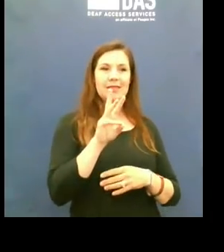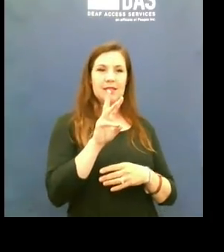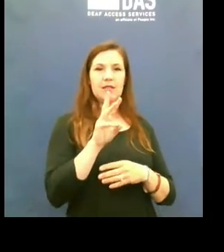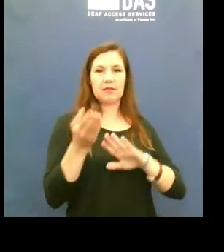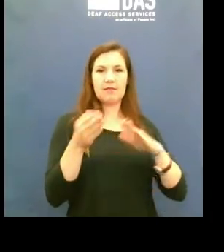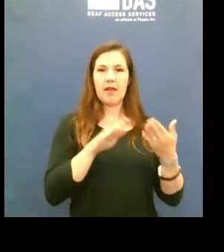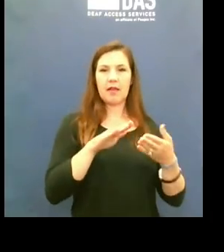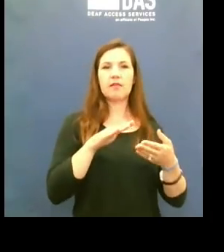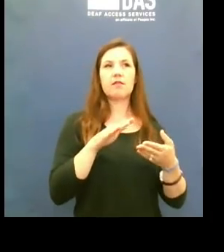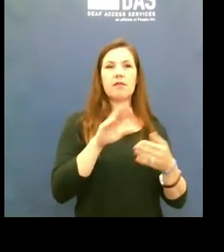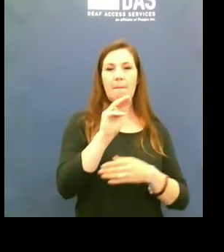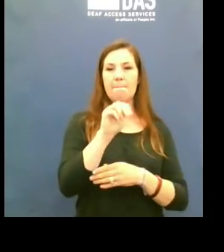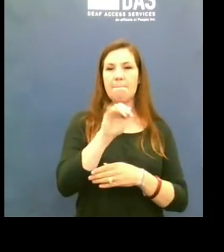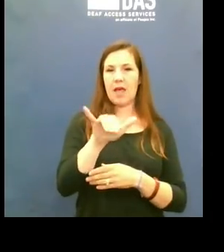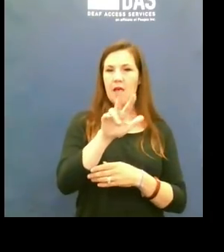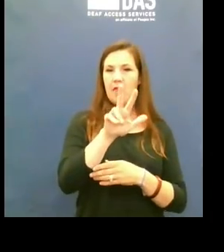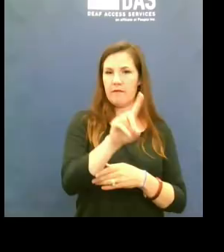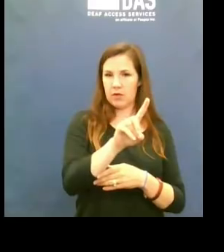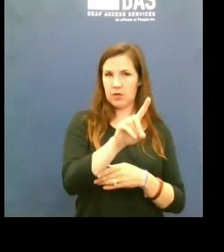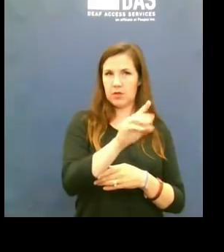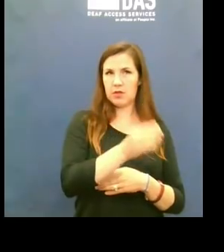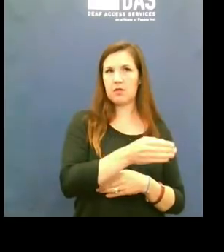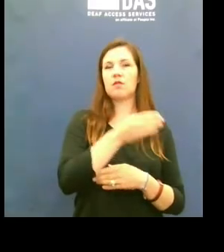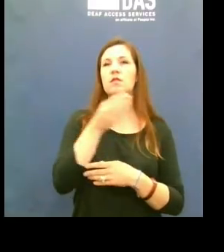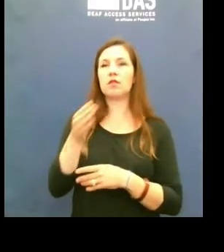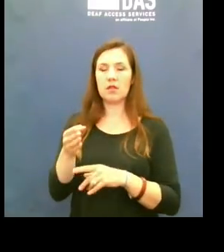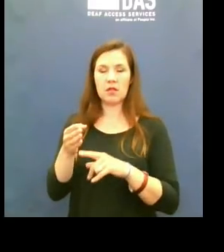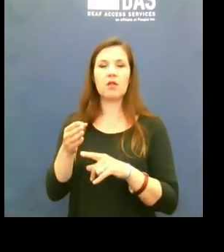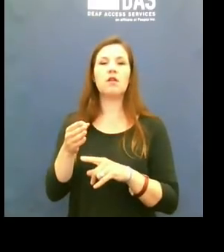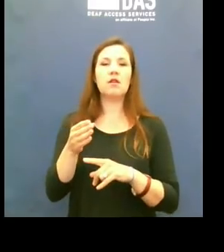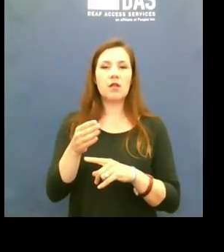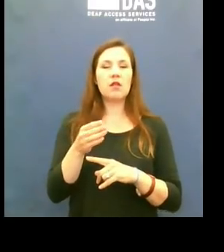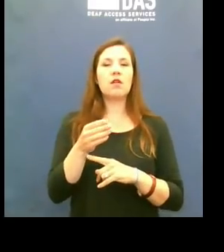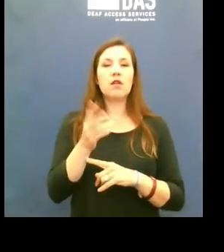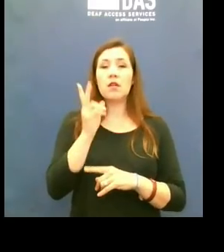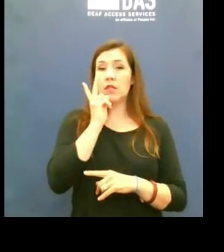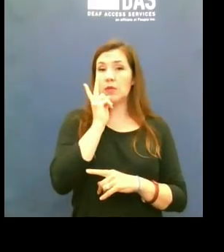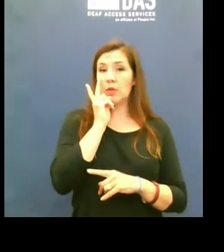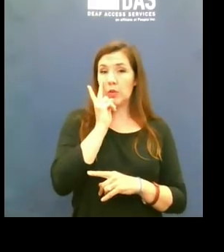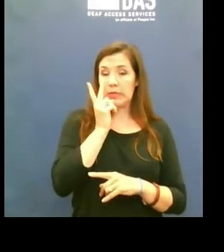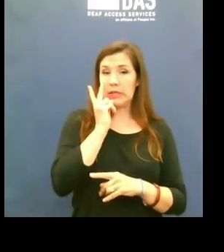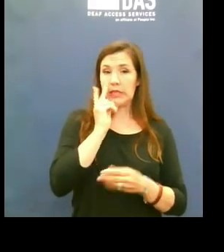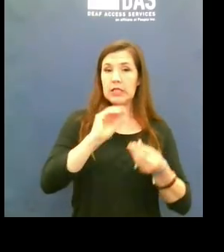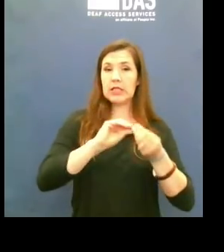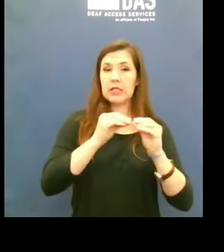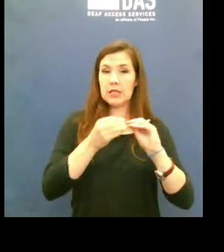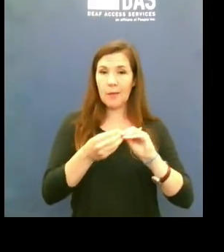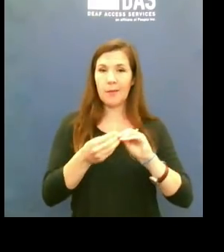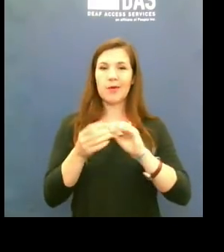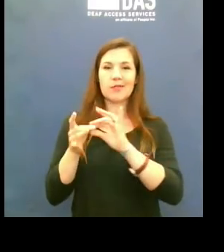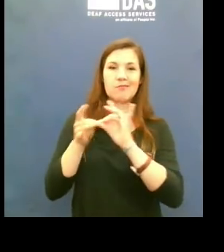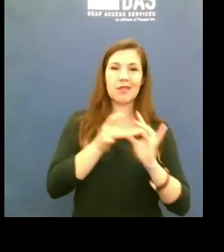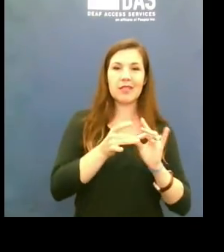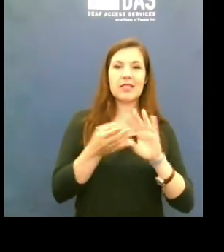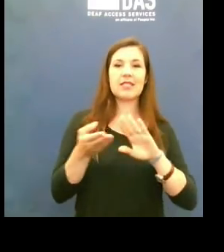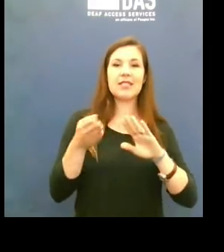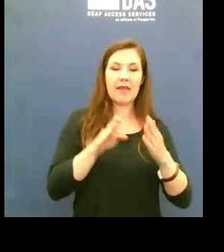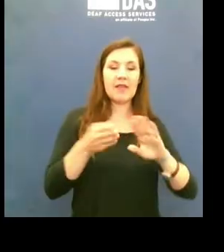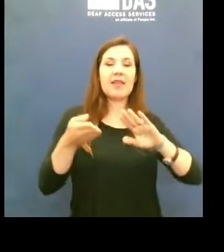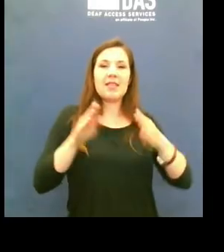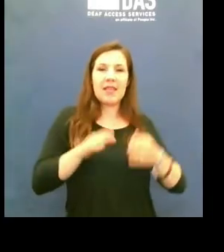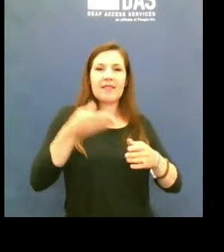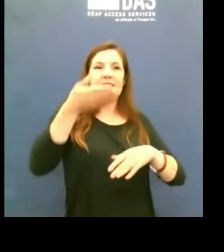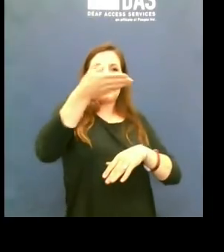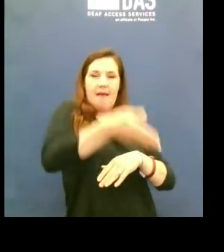hospitals on May 31st. As you can see, these numbers with regards to deaths are deaths in hospitals. It does